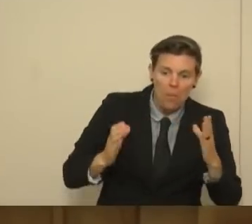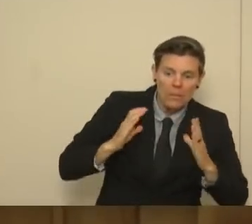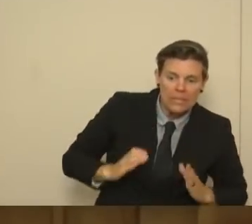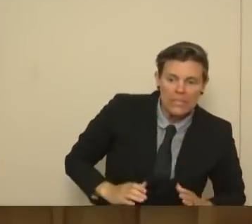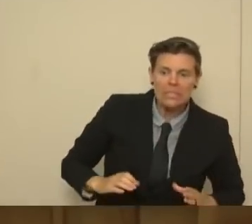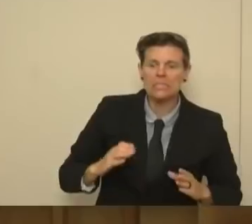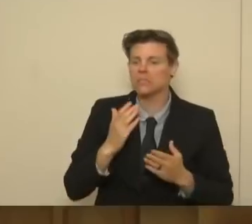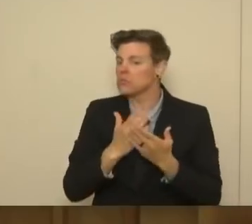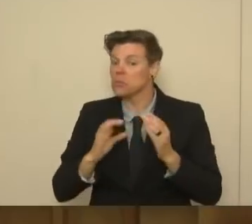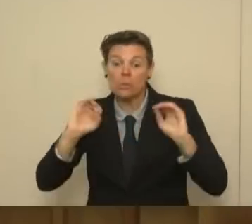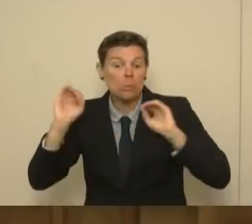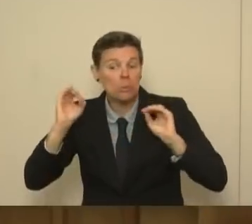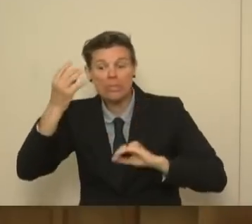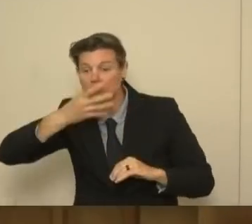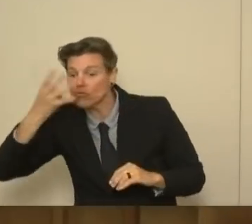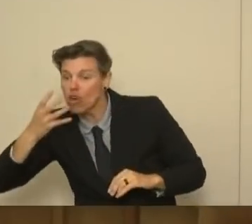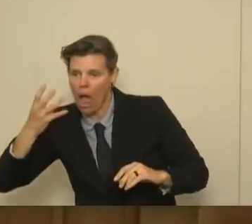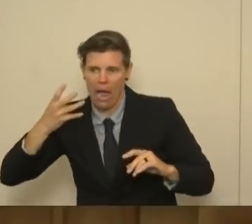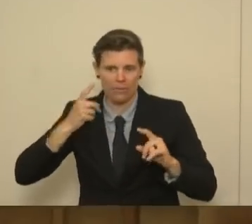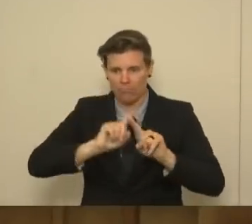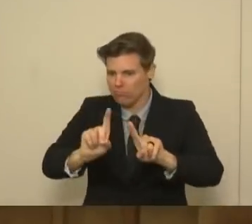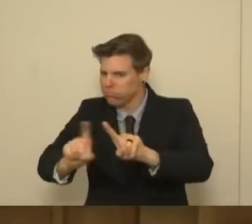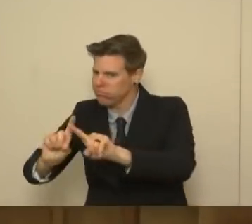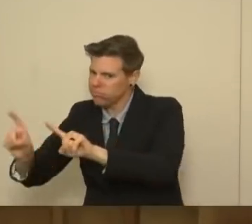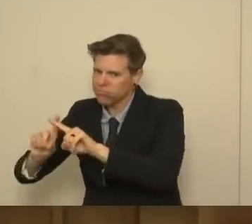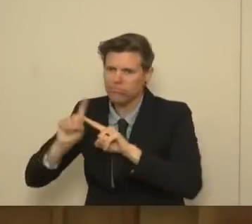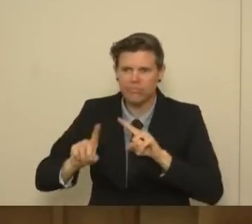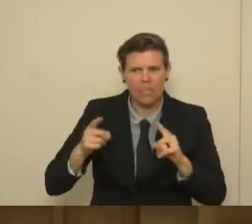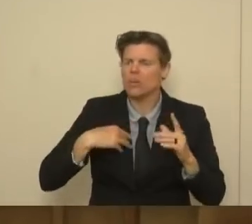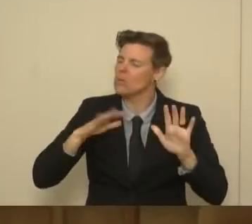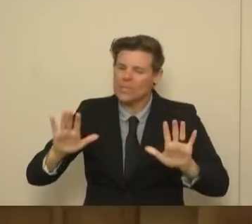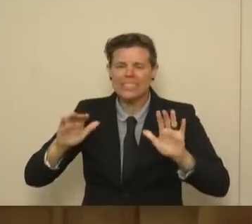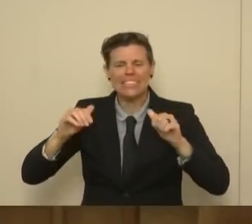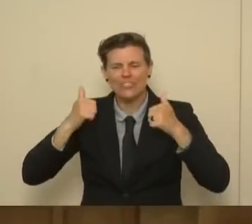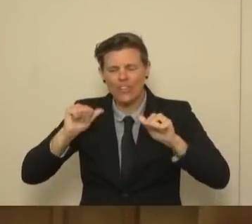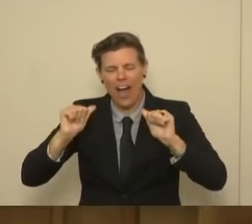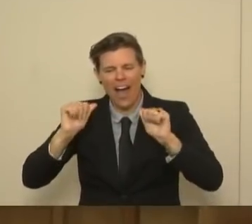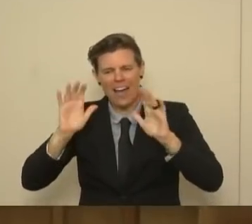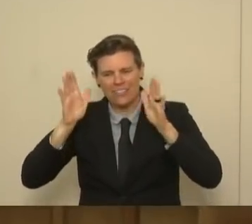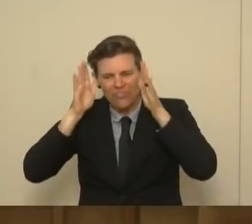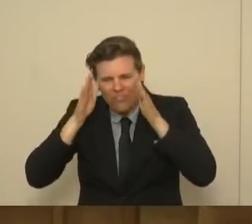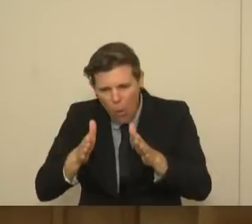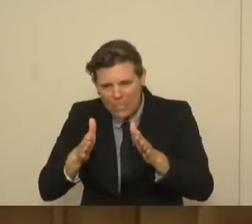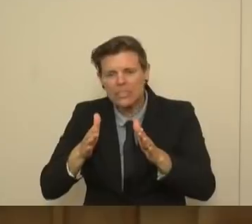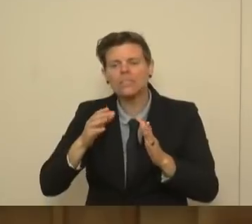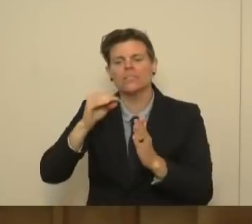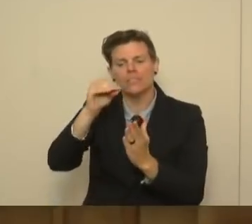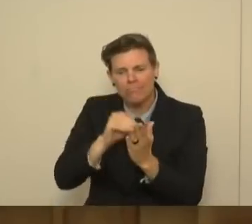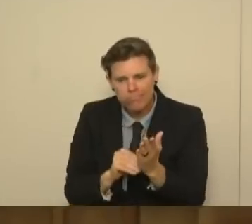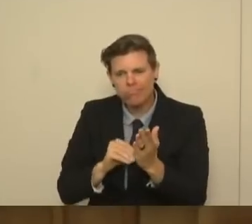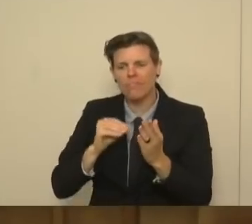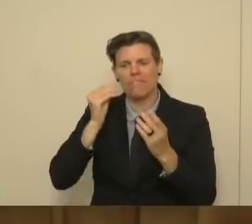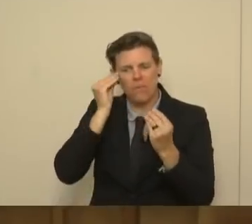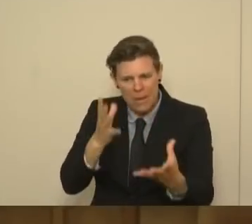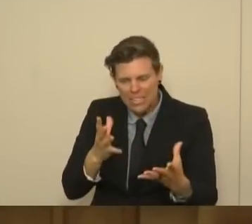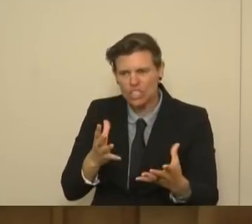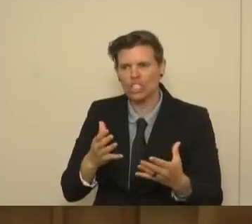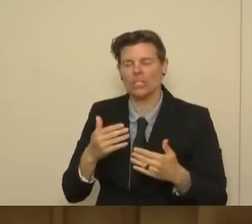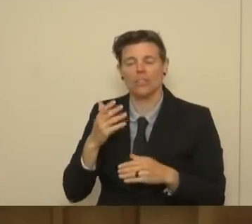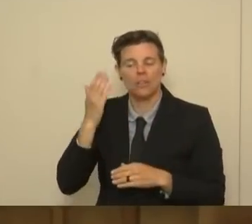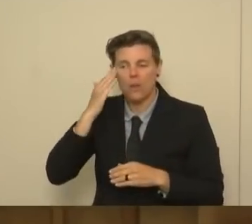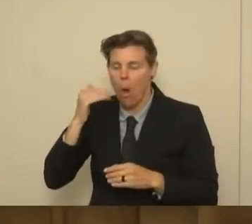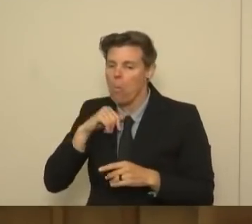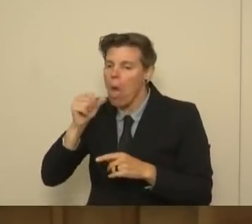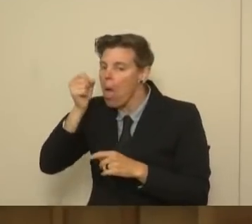with trusted messengers on local radio, primarily Spanish speaking, whether that was phone banking, including phone banking into all these hard to